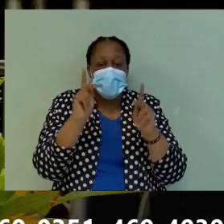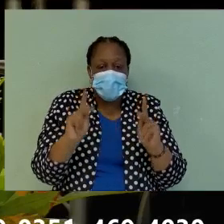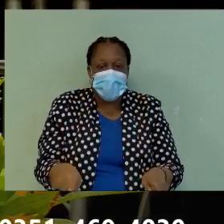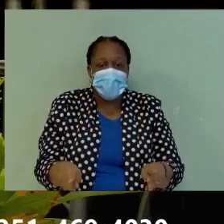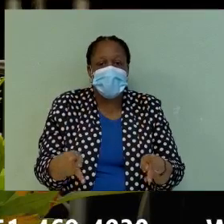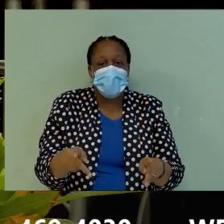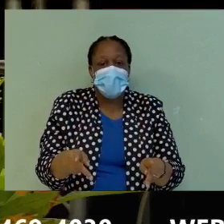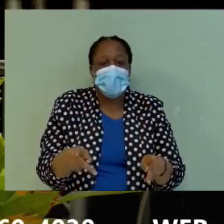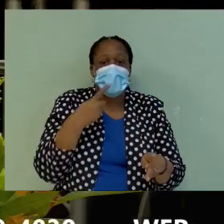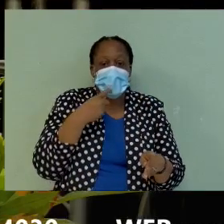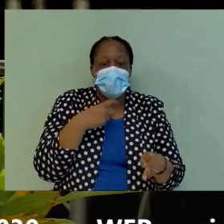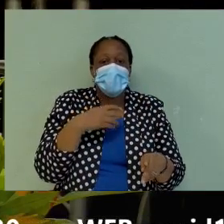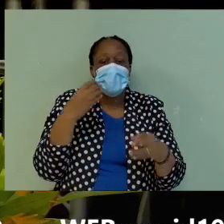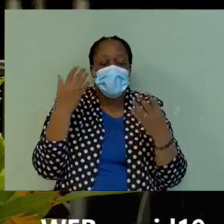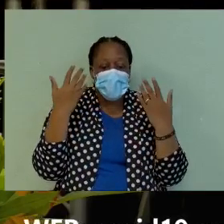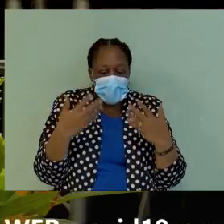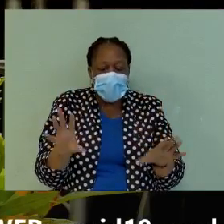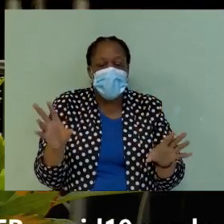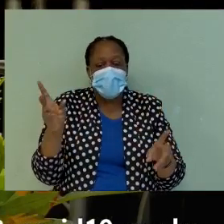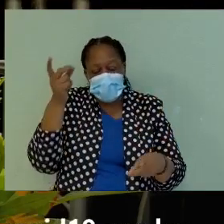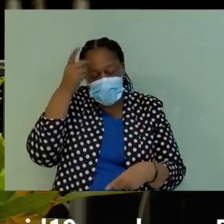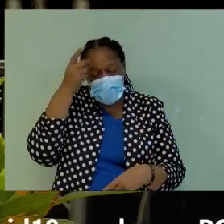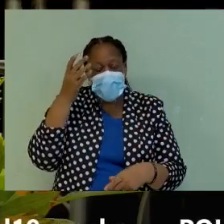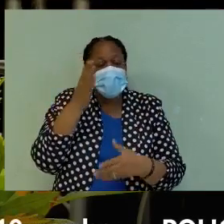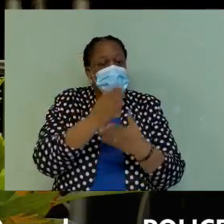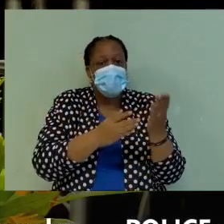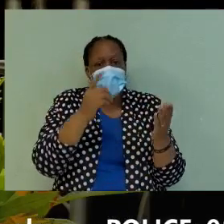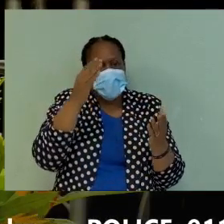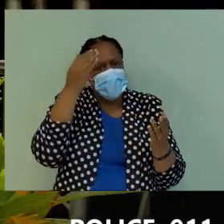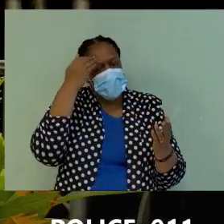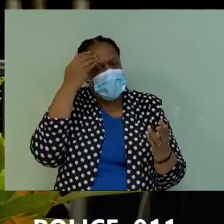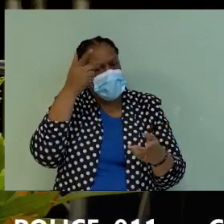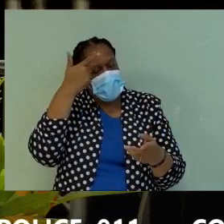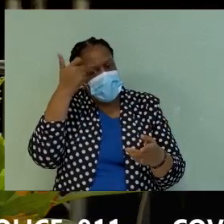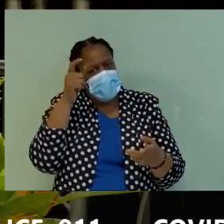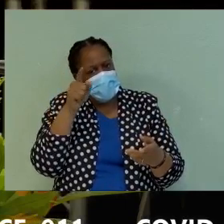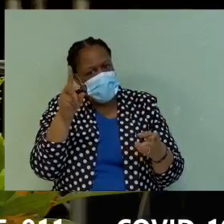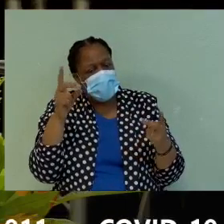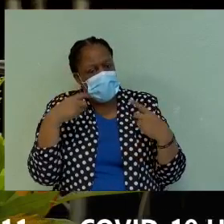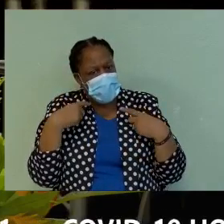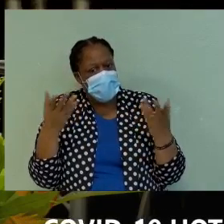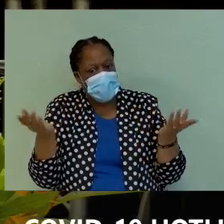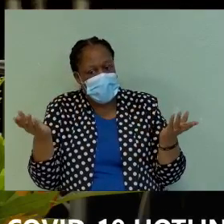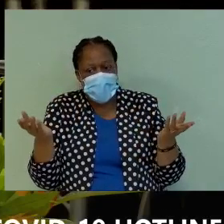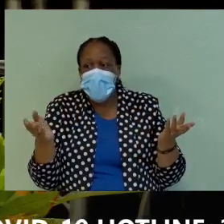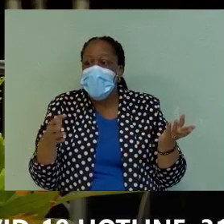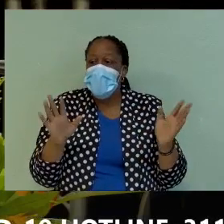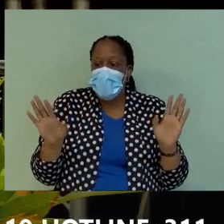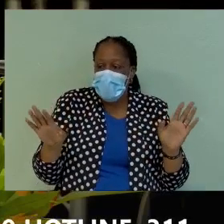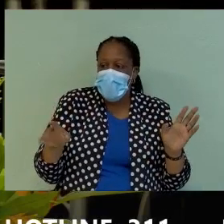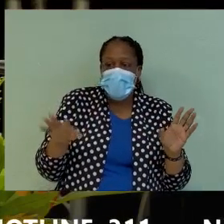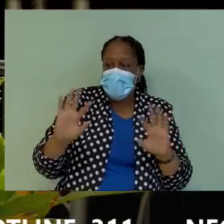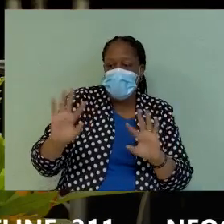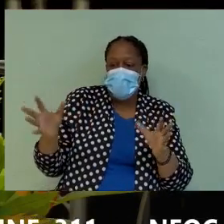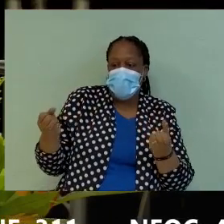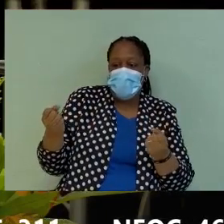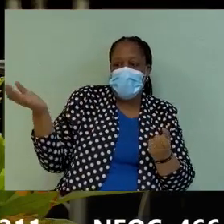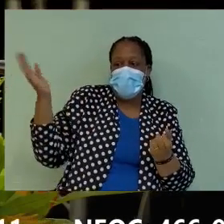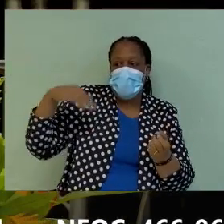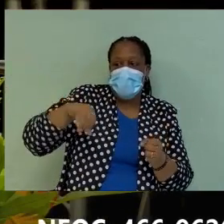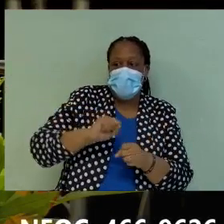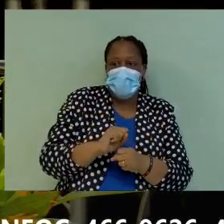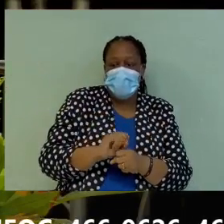and discrimination. And because someone knew that someone had COVID-19, they think that this is a label that is supposed to stick with them for the